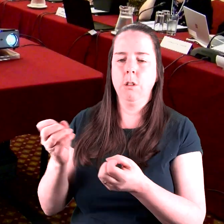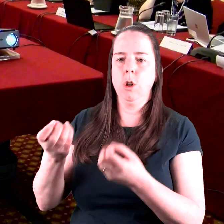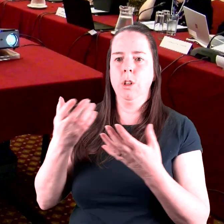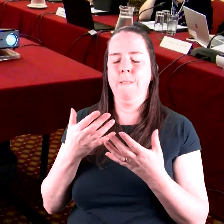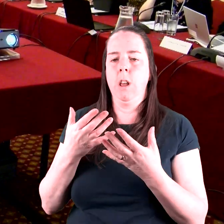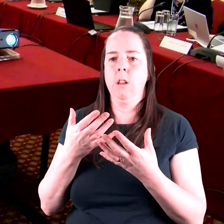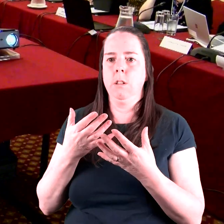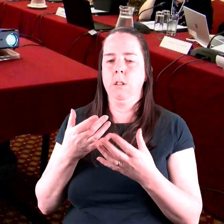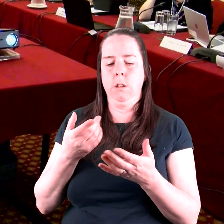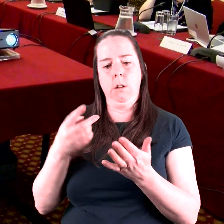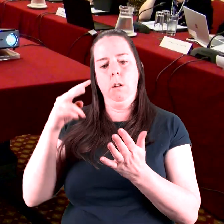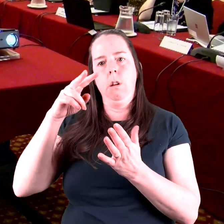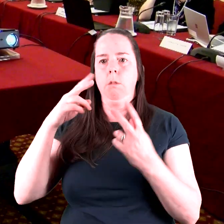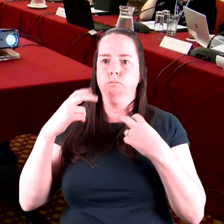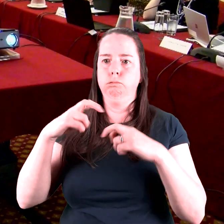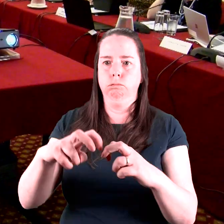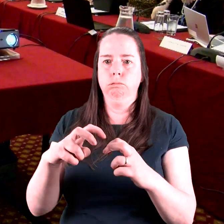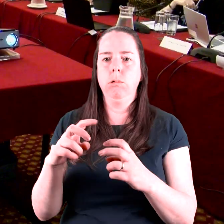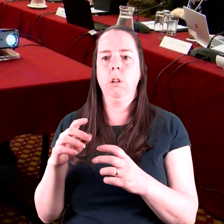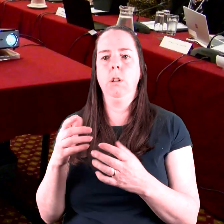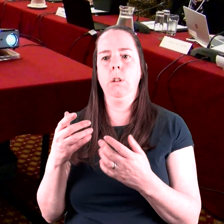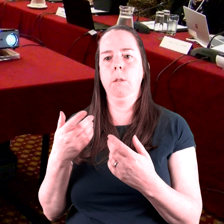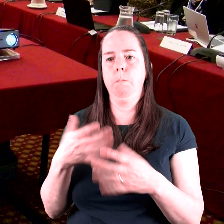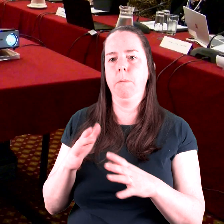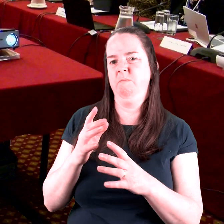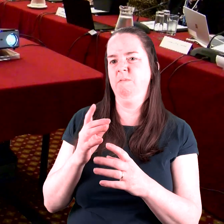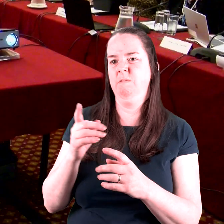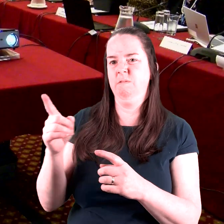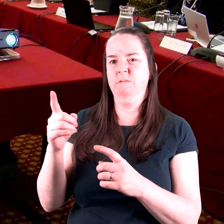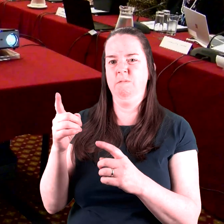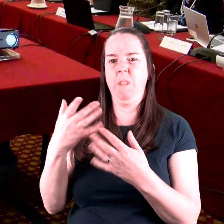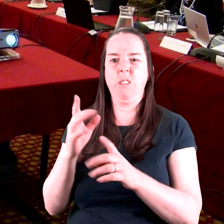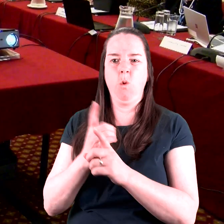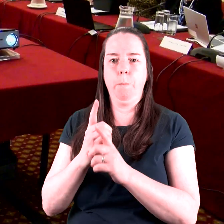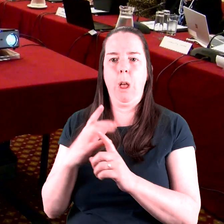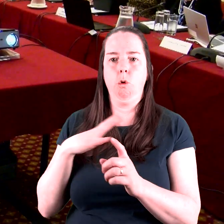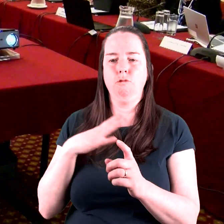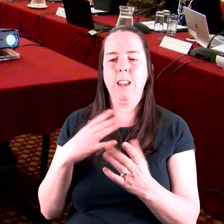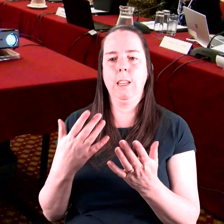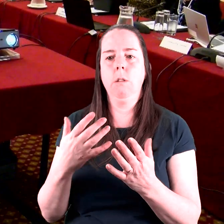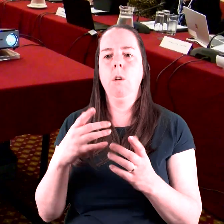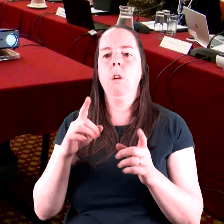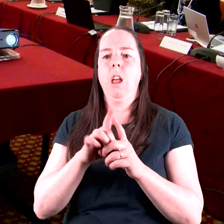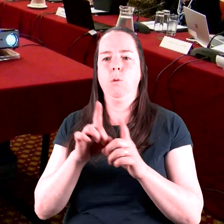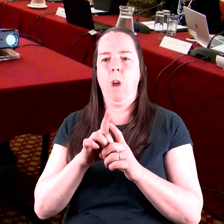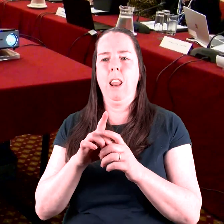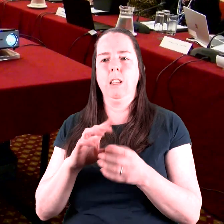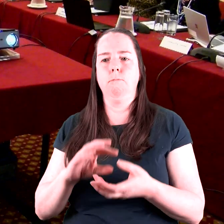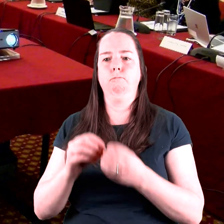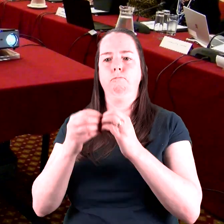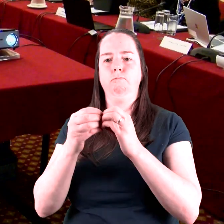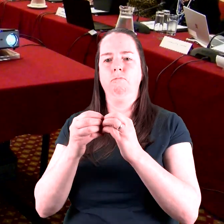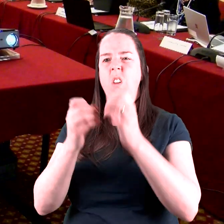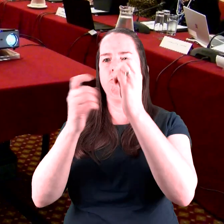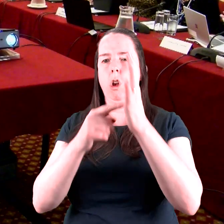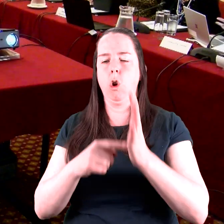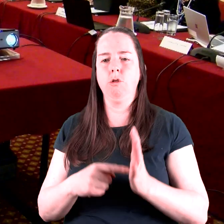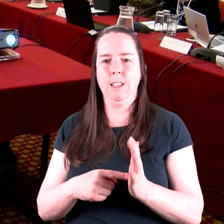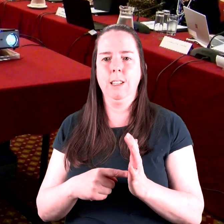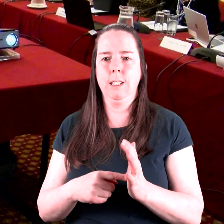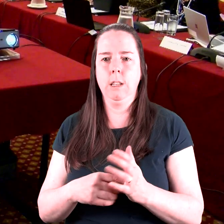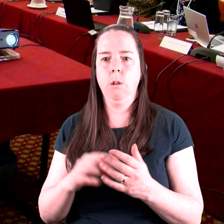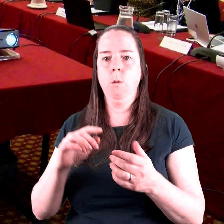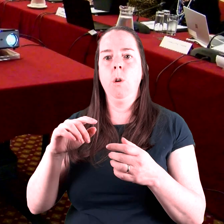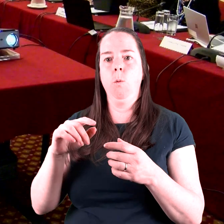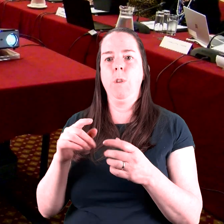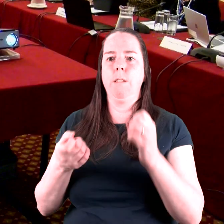that snapshot that Karen talked about just now in the overview, and as well as kind of shaping our emerging priorities in